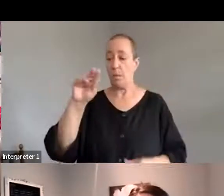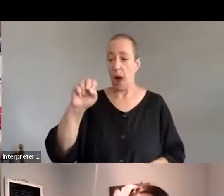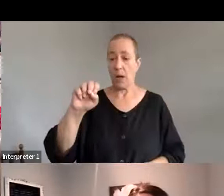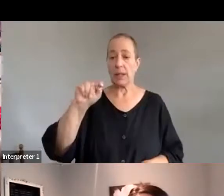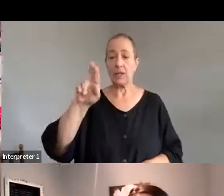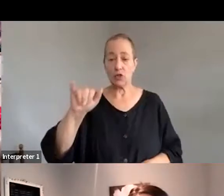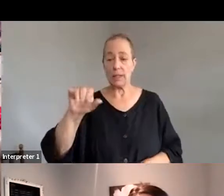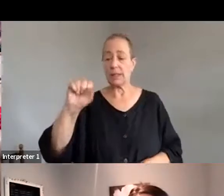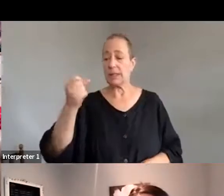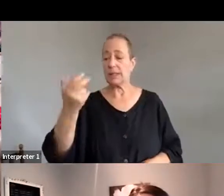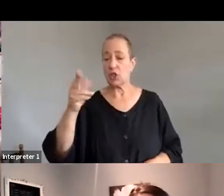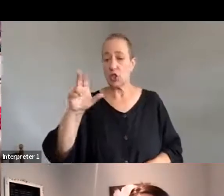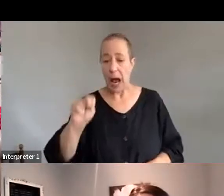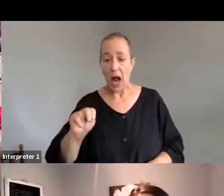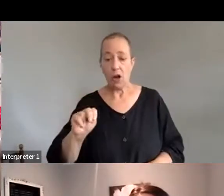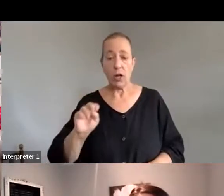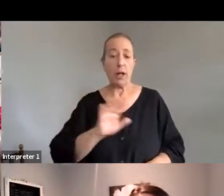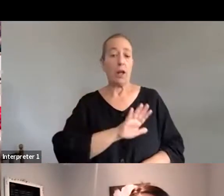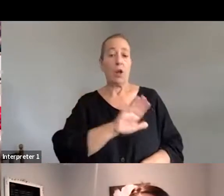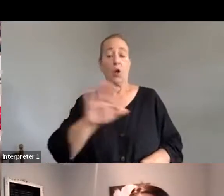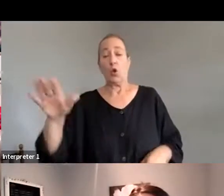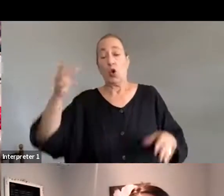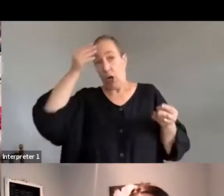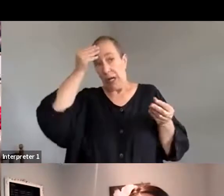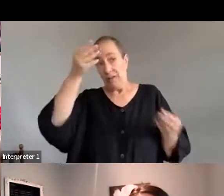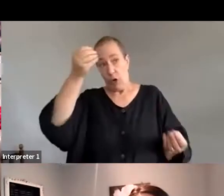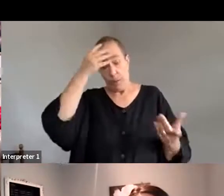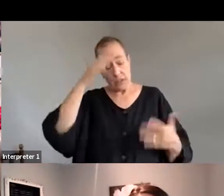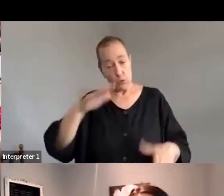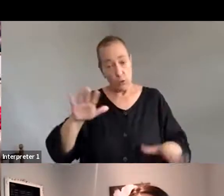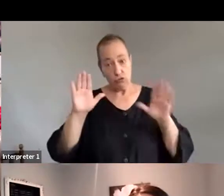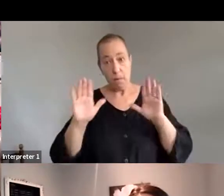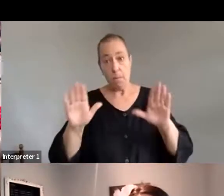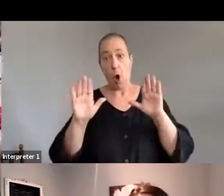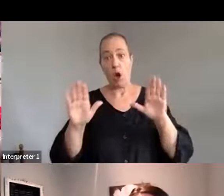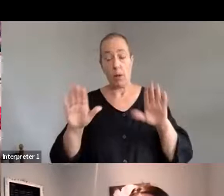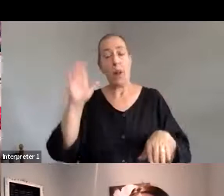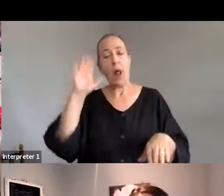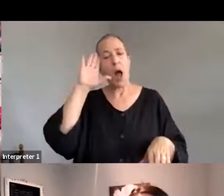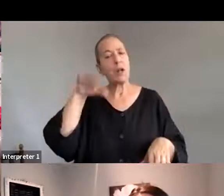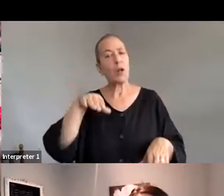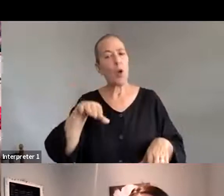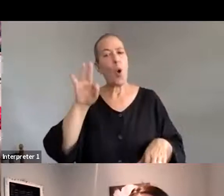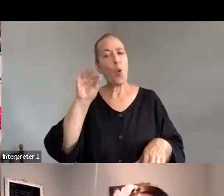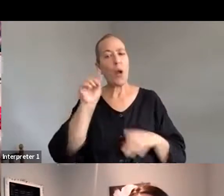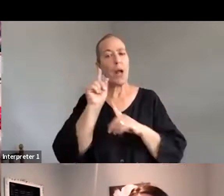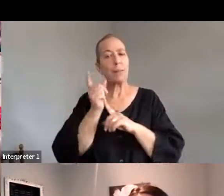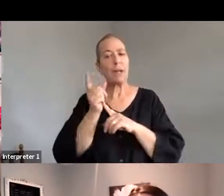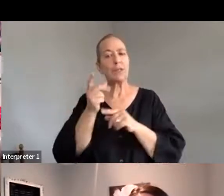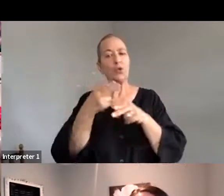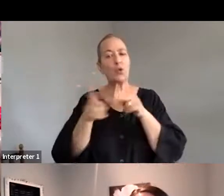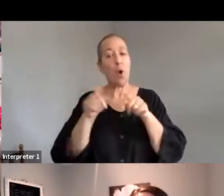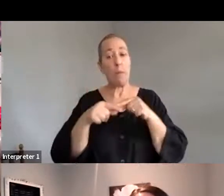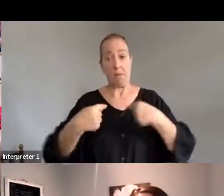Sharon, I think your input was just remarkable. I know we had a short amount of time, but I know I learned a lot today.